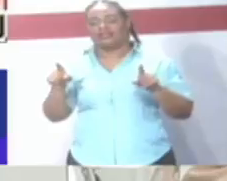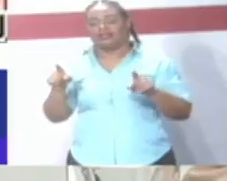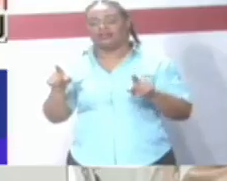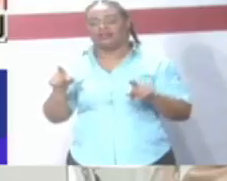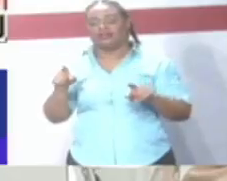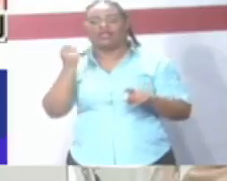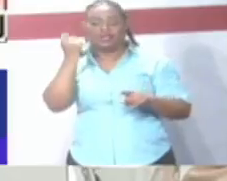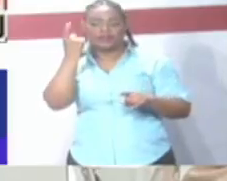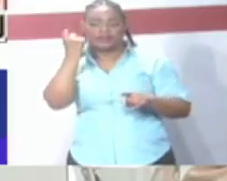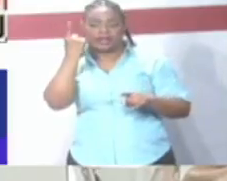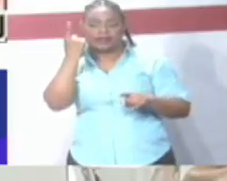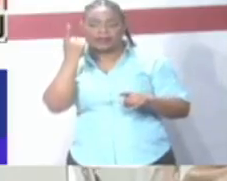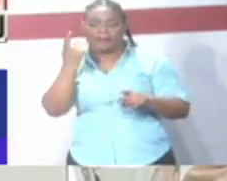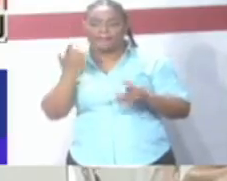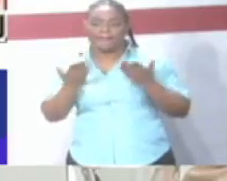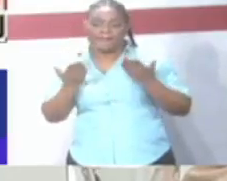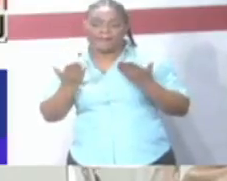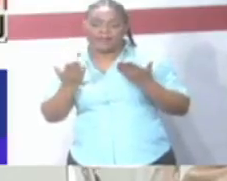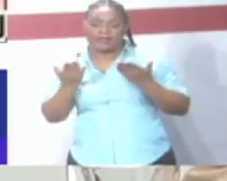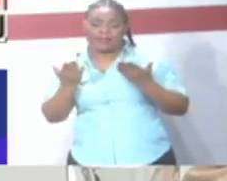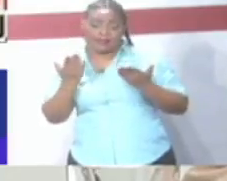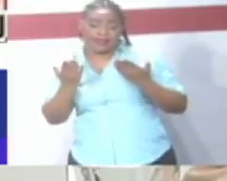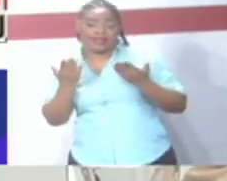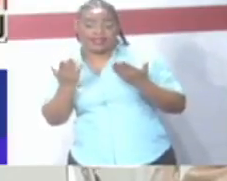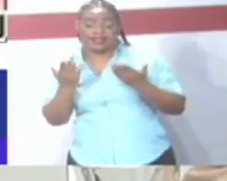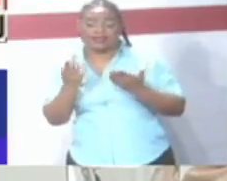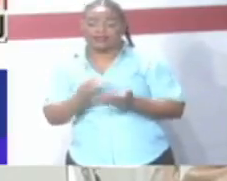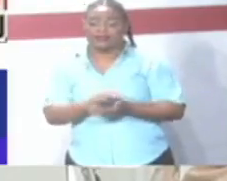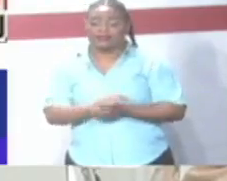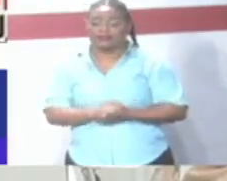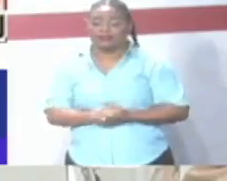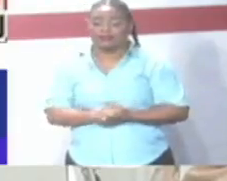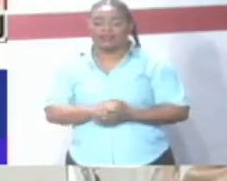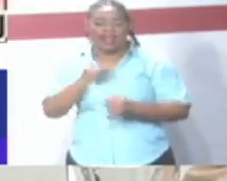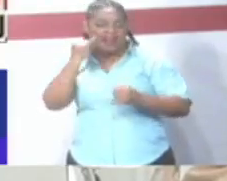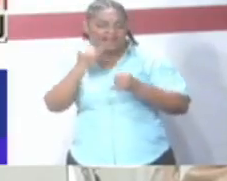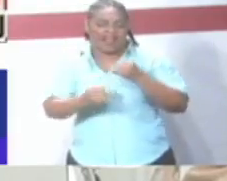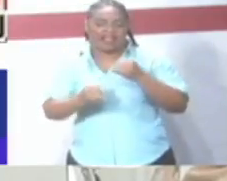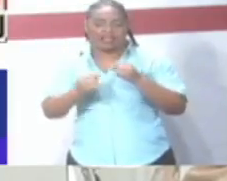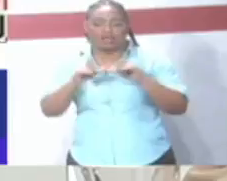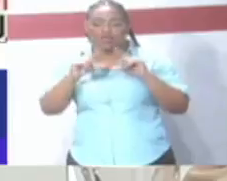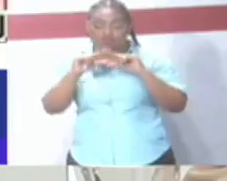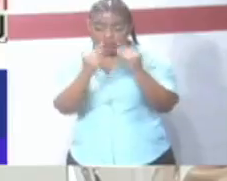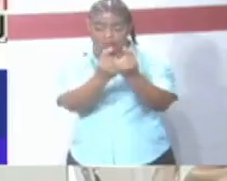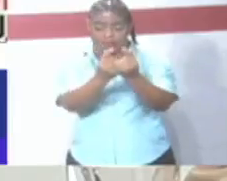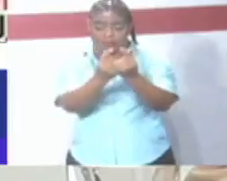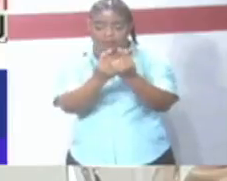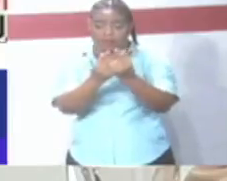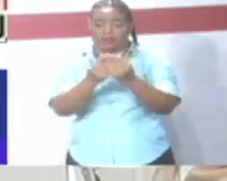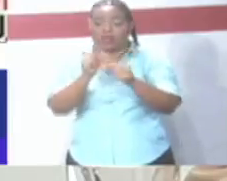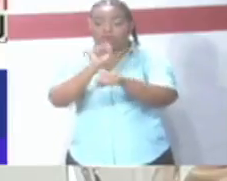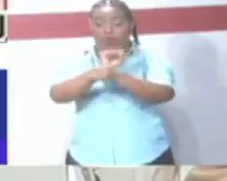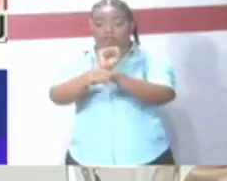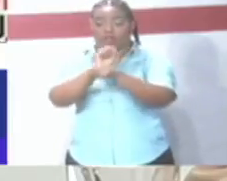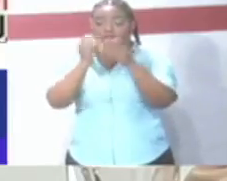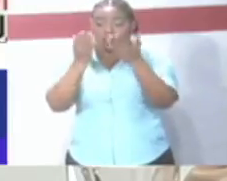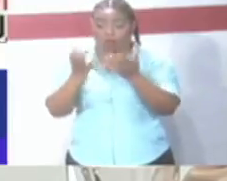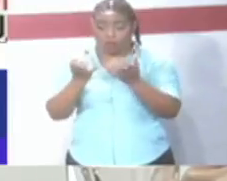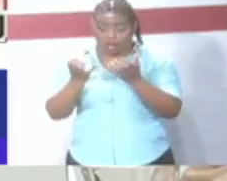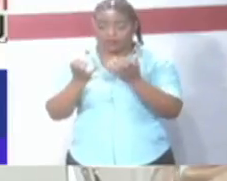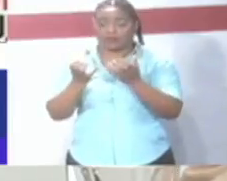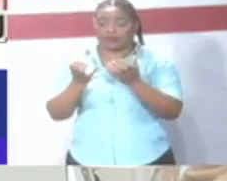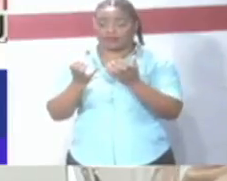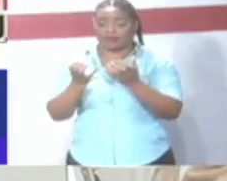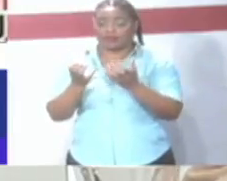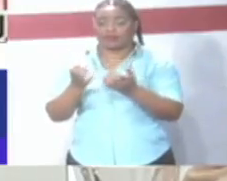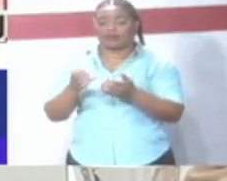are possibly that last cohort of workers who want to operate in the safe zone. As I said, many